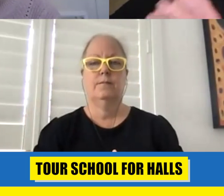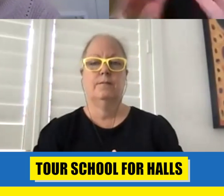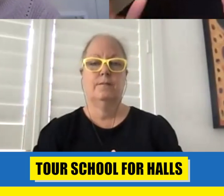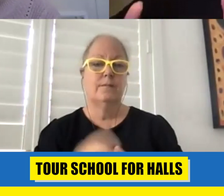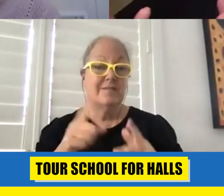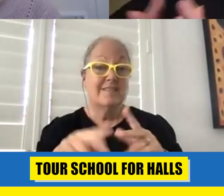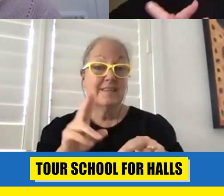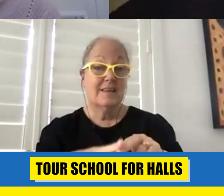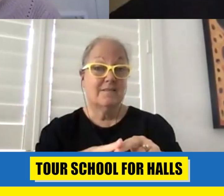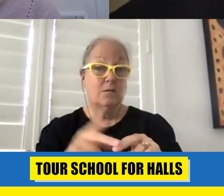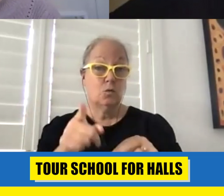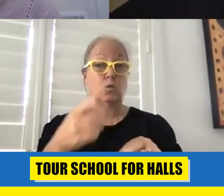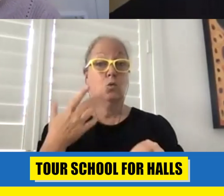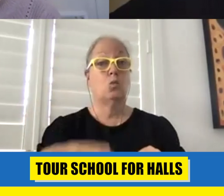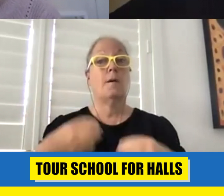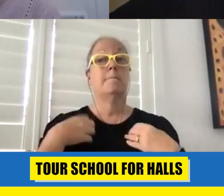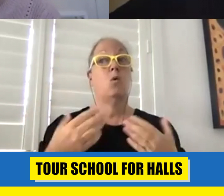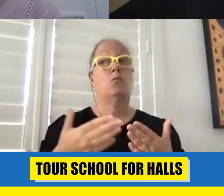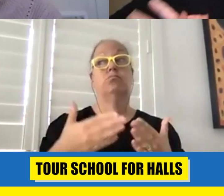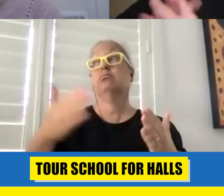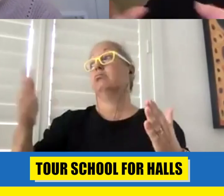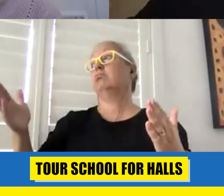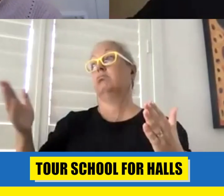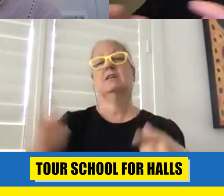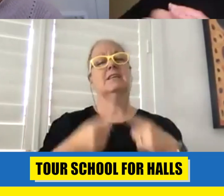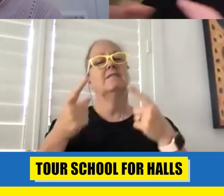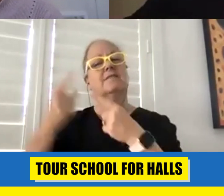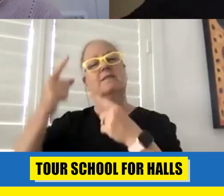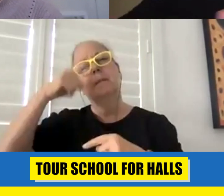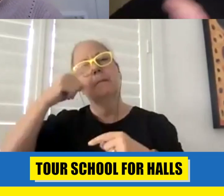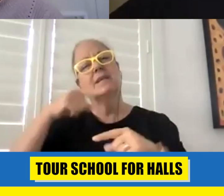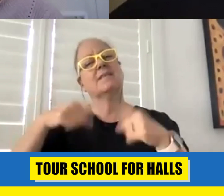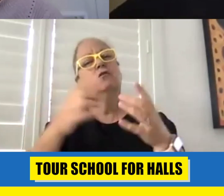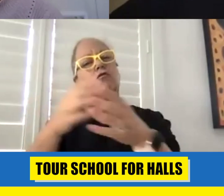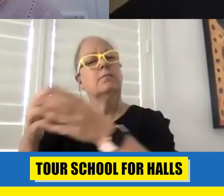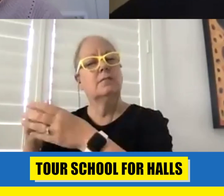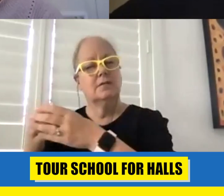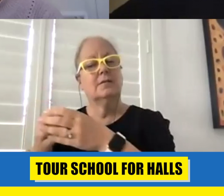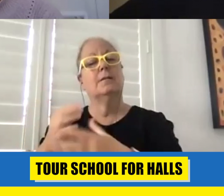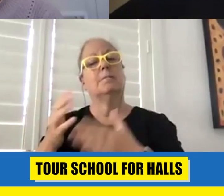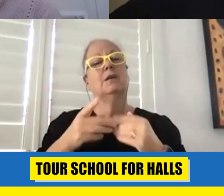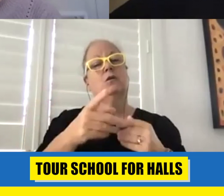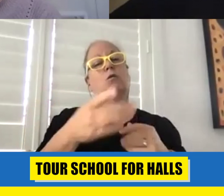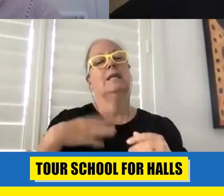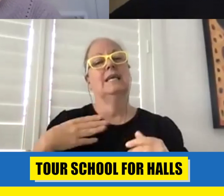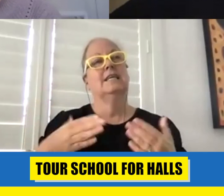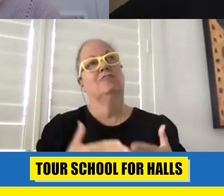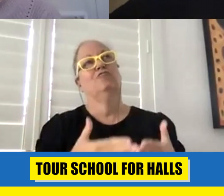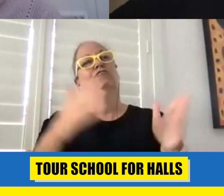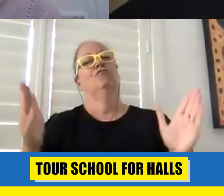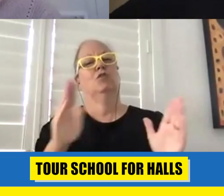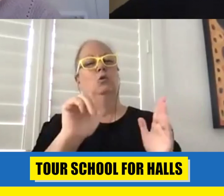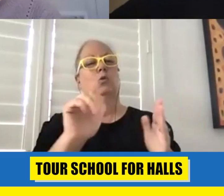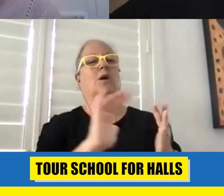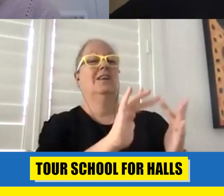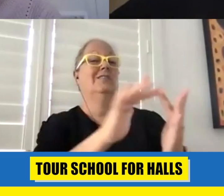if you are trying to broaden your audience, then you need to start by, you know, broadening your community connections,